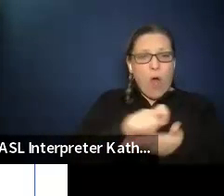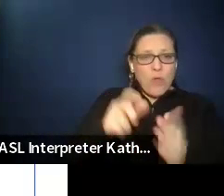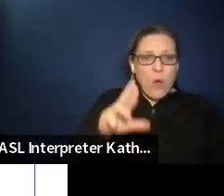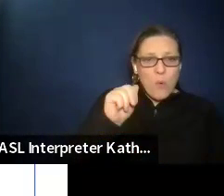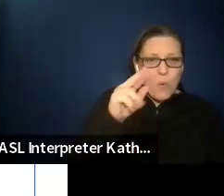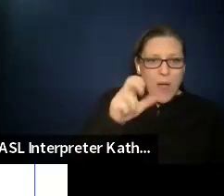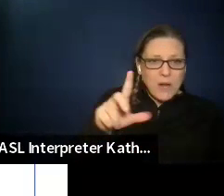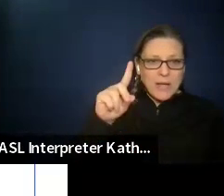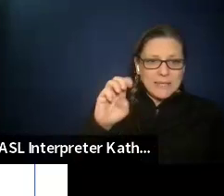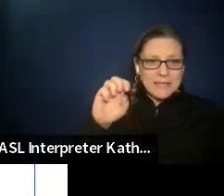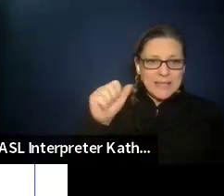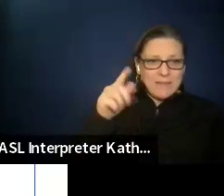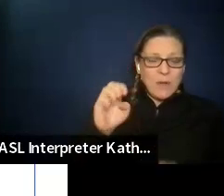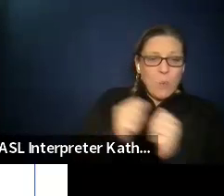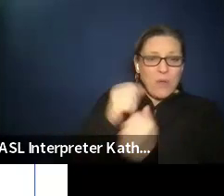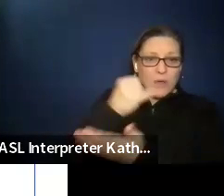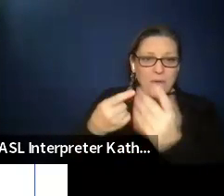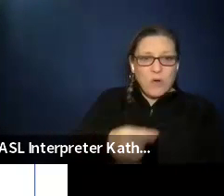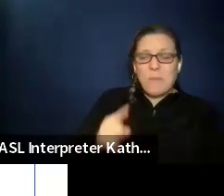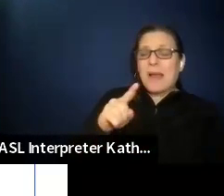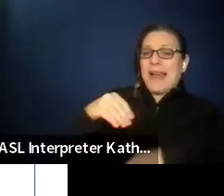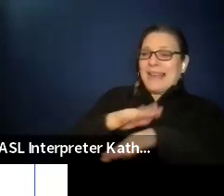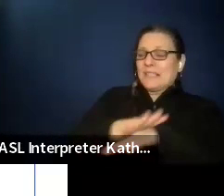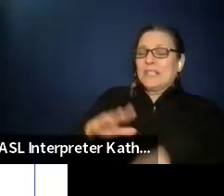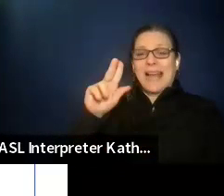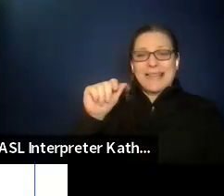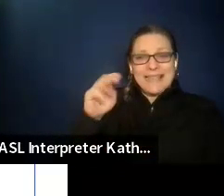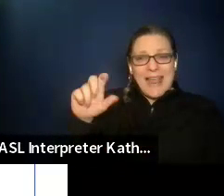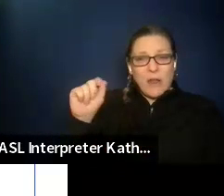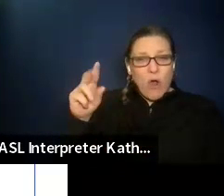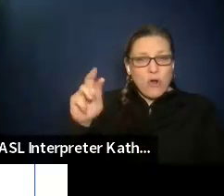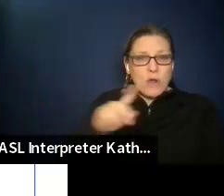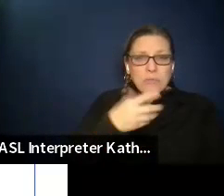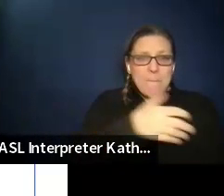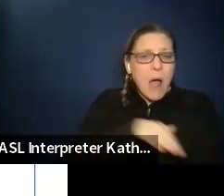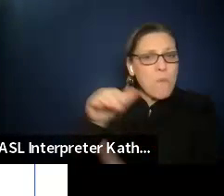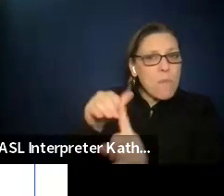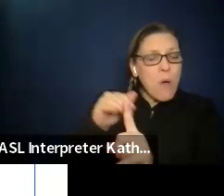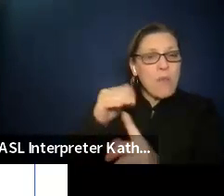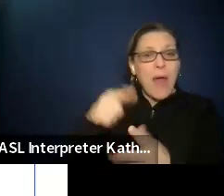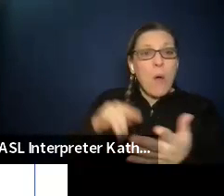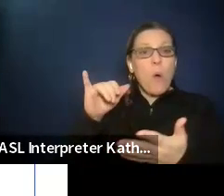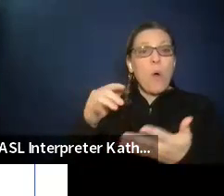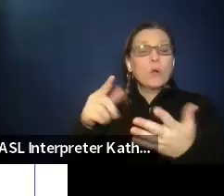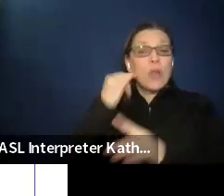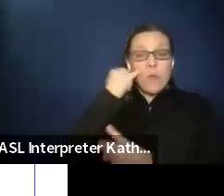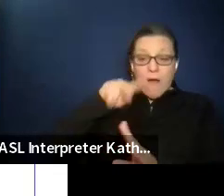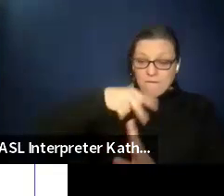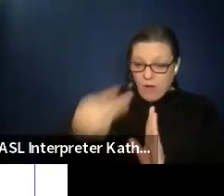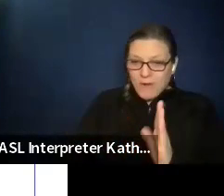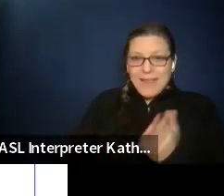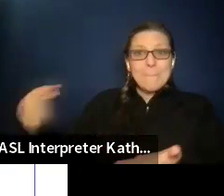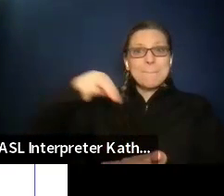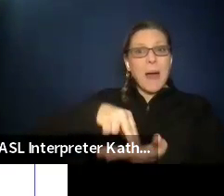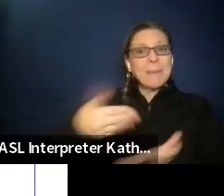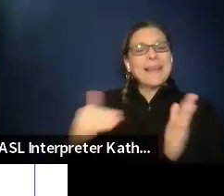DeSev, with illustrations by Indigenous illustrator Kate Gardner, is an empowering reminder that to fall and to get back up again is